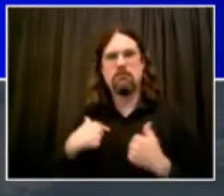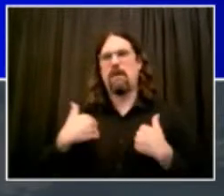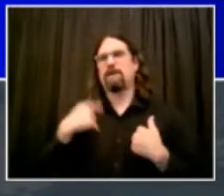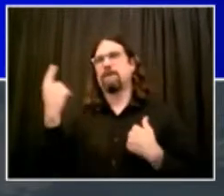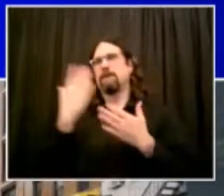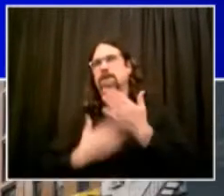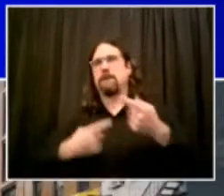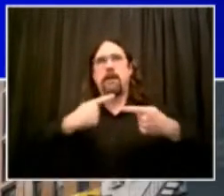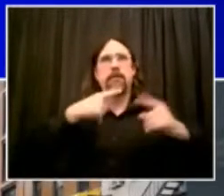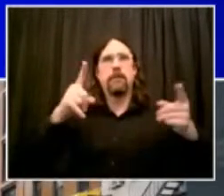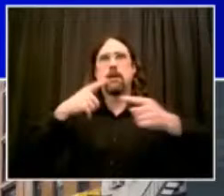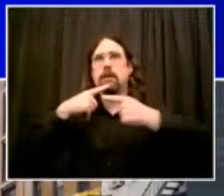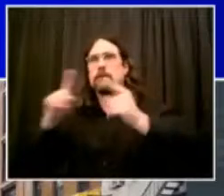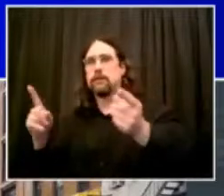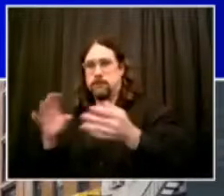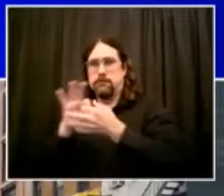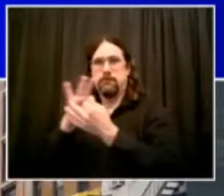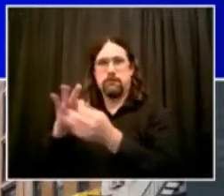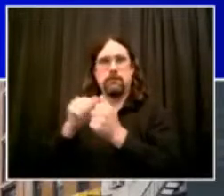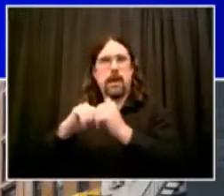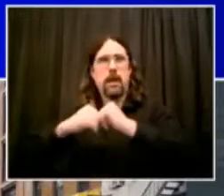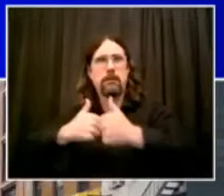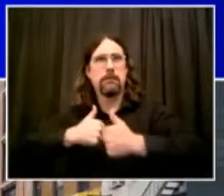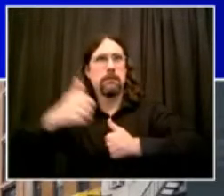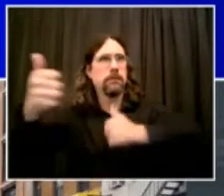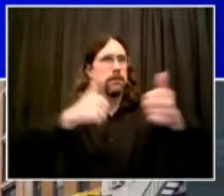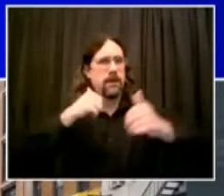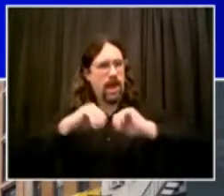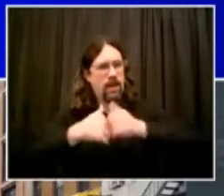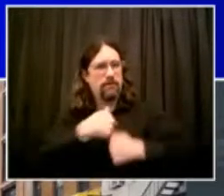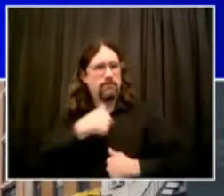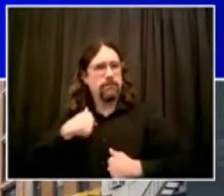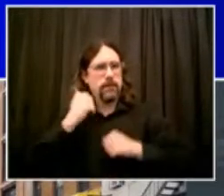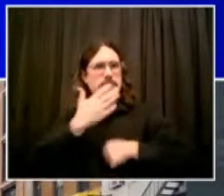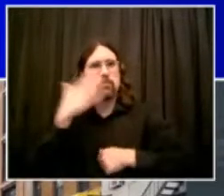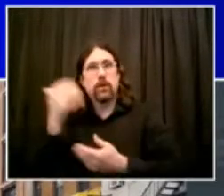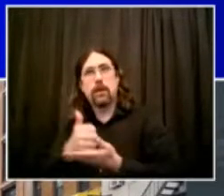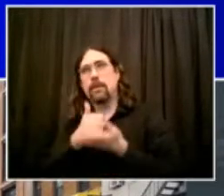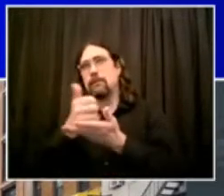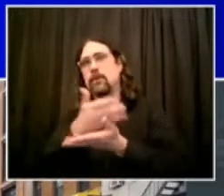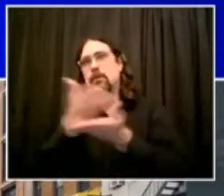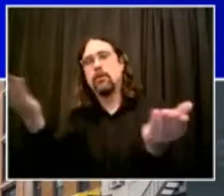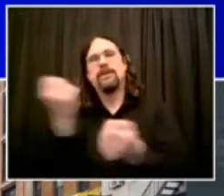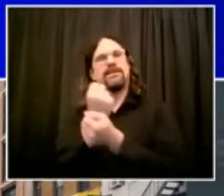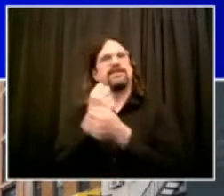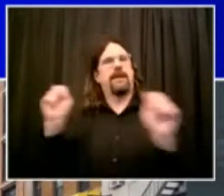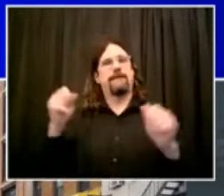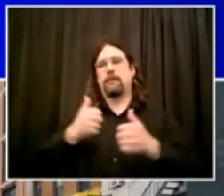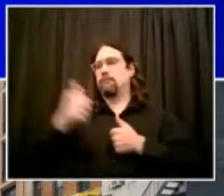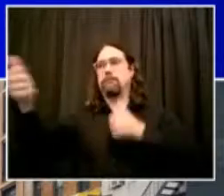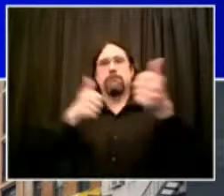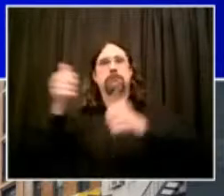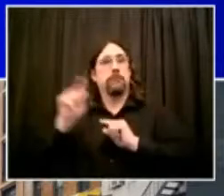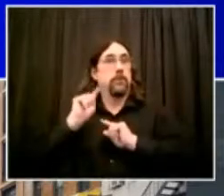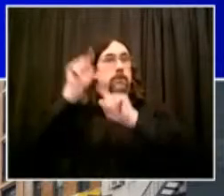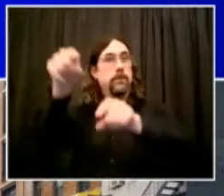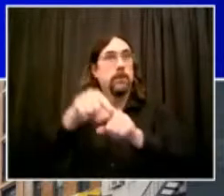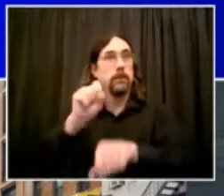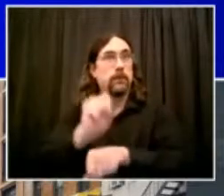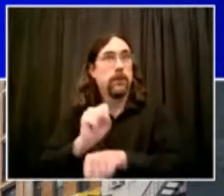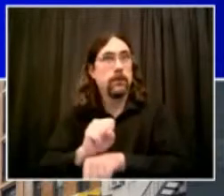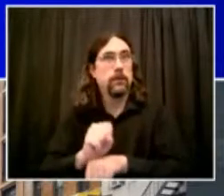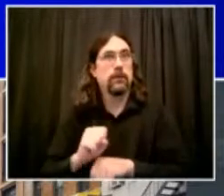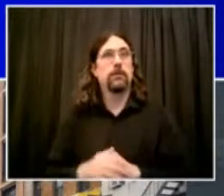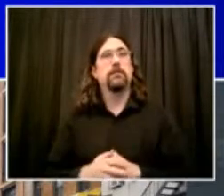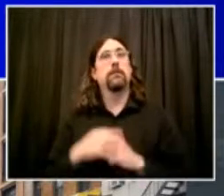us forward and help move New Yorkers around easier and easier. First of all, I announced today 20